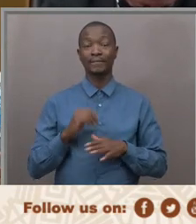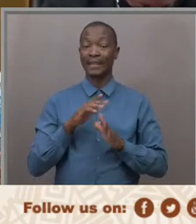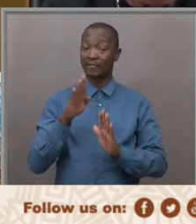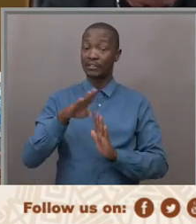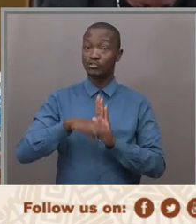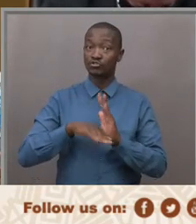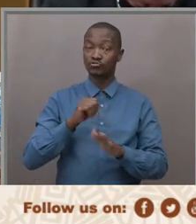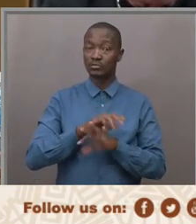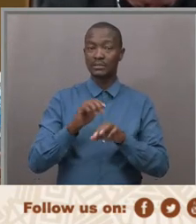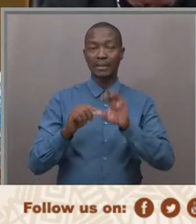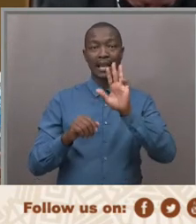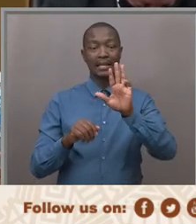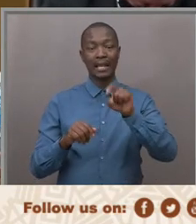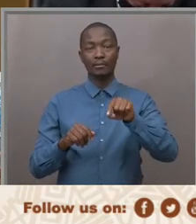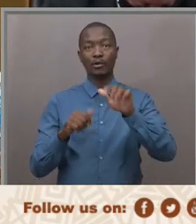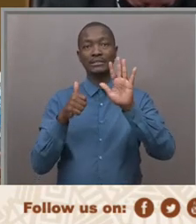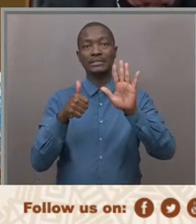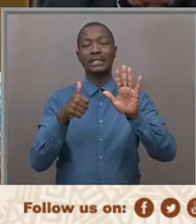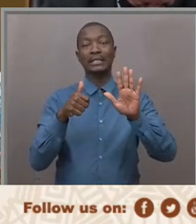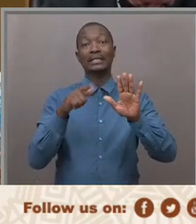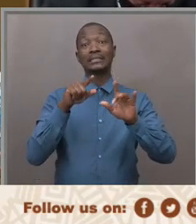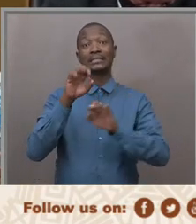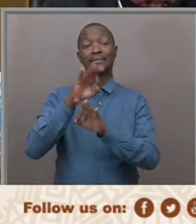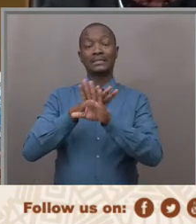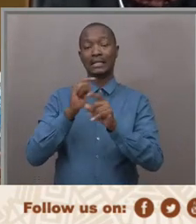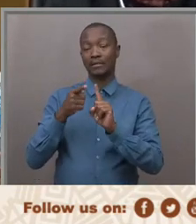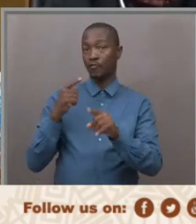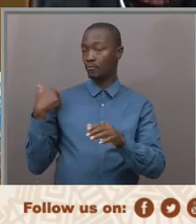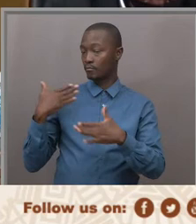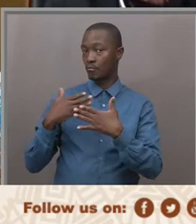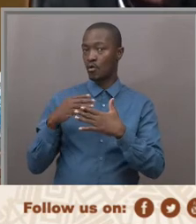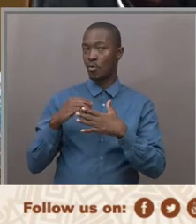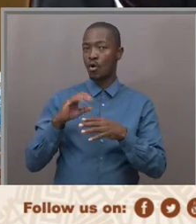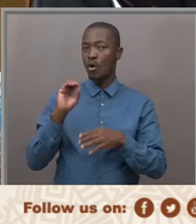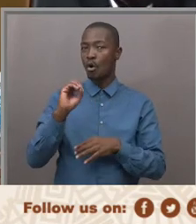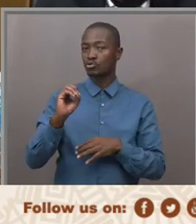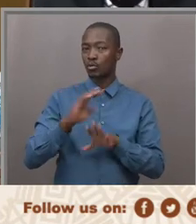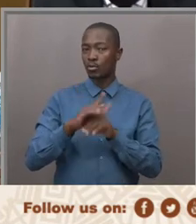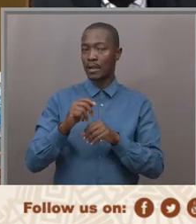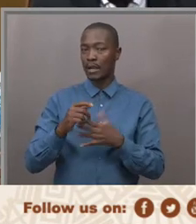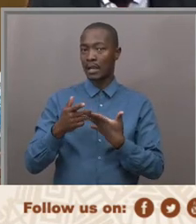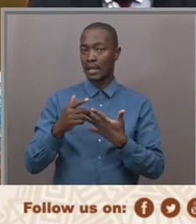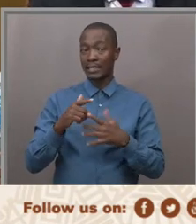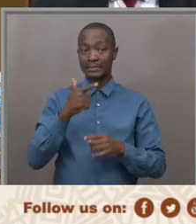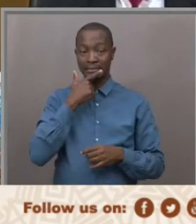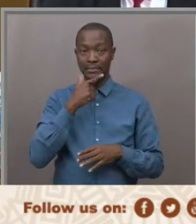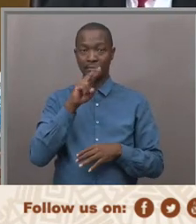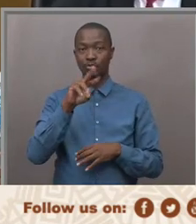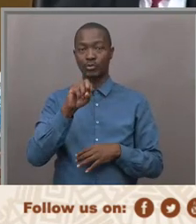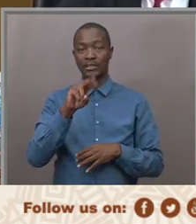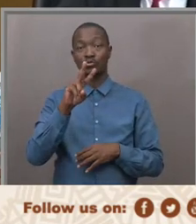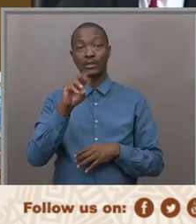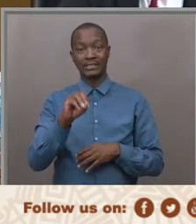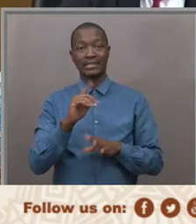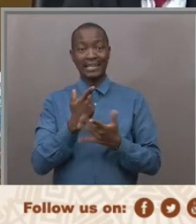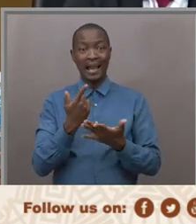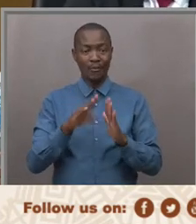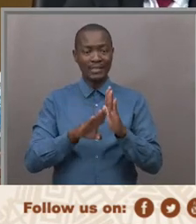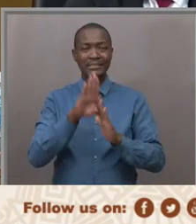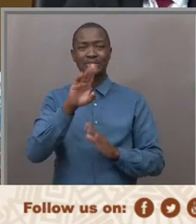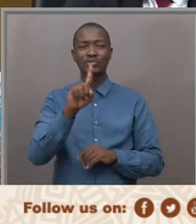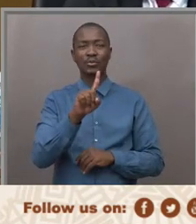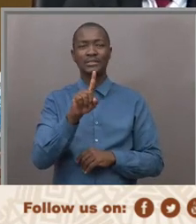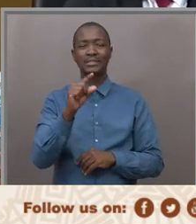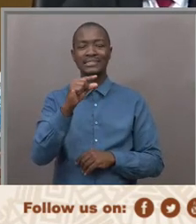by 9.6% between October and December 2020. So what is increasing is gender-based